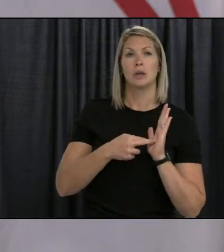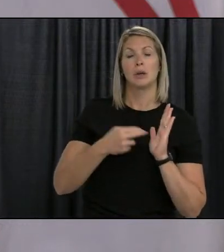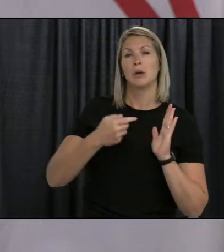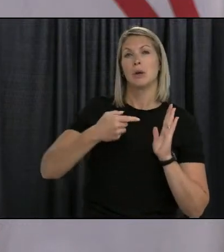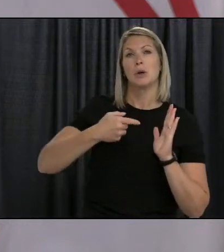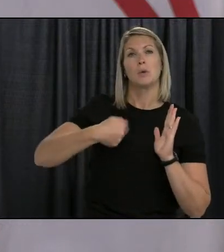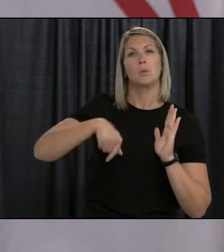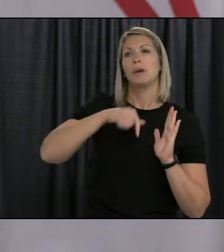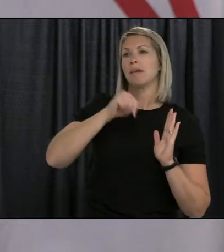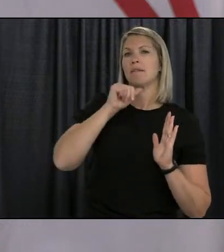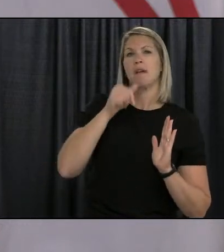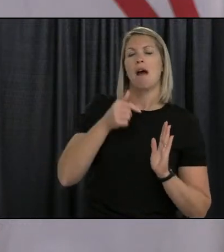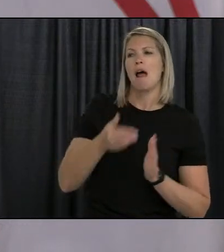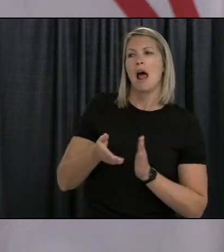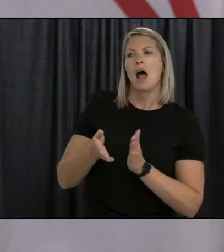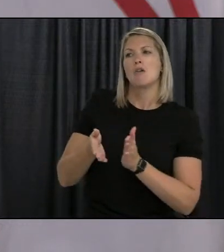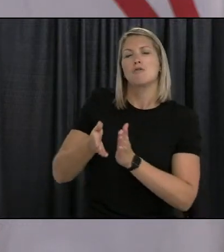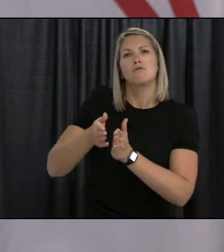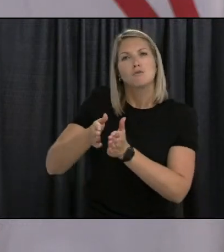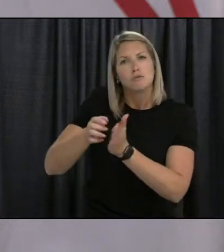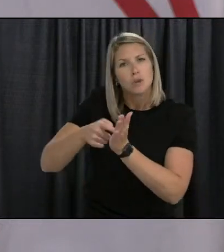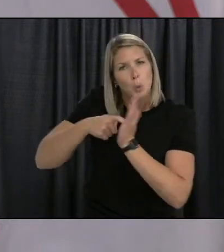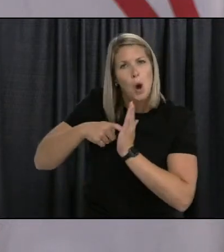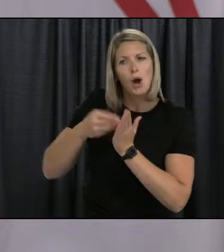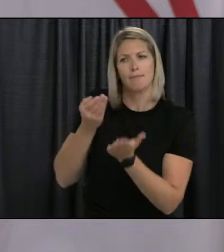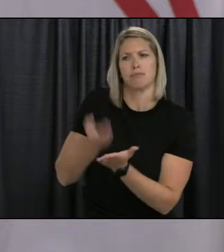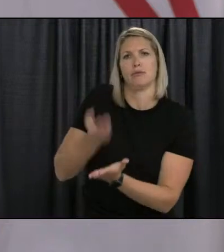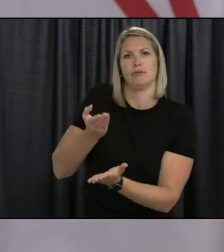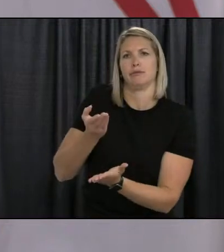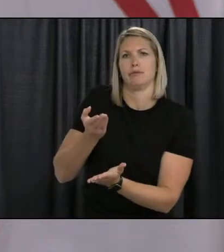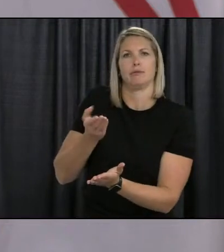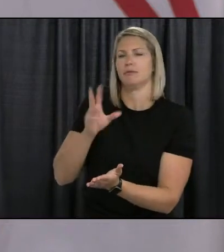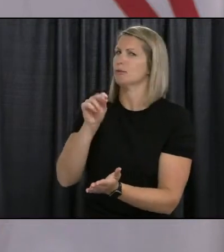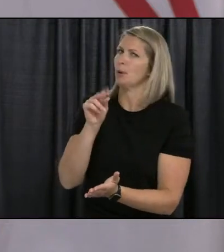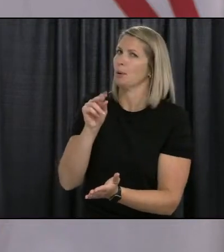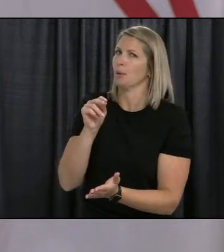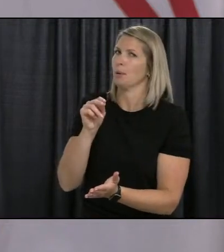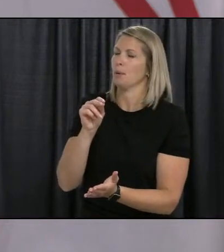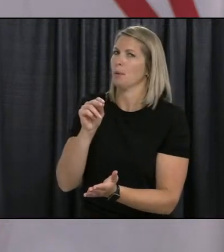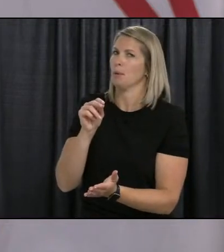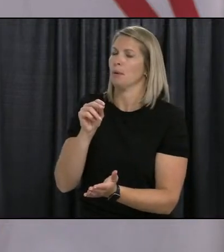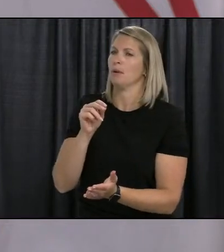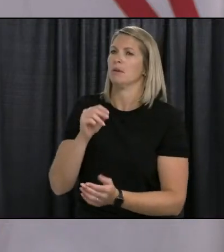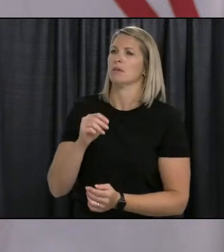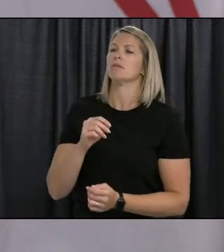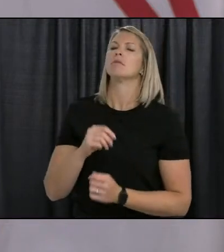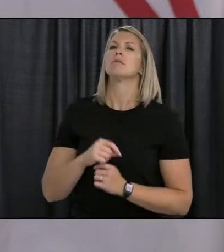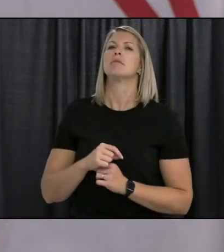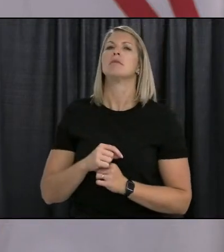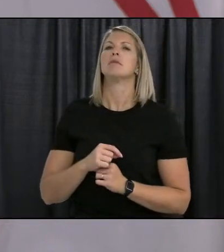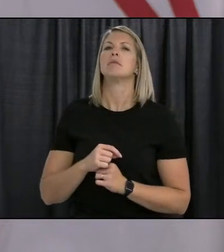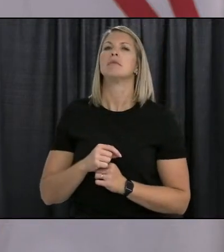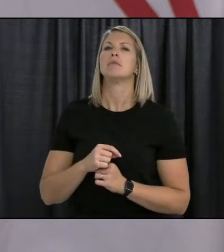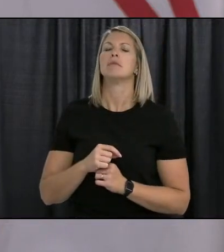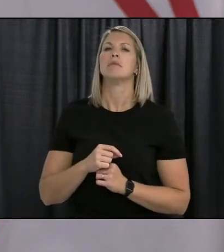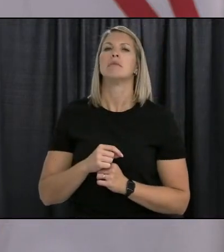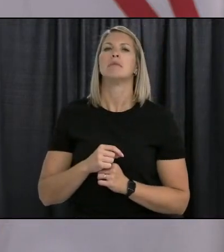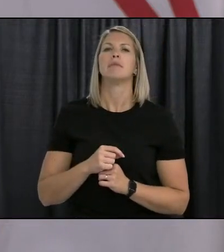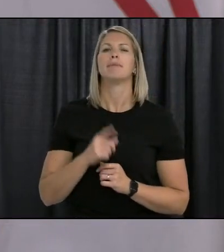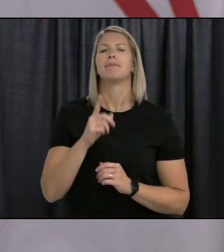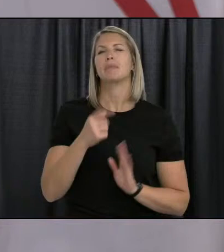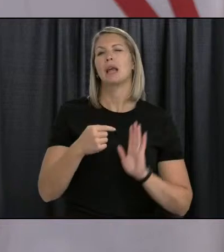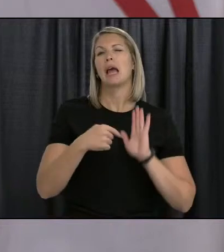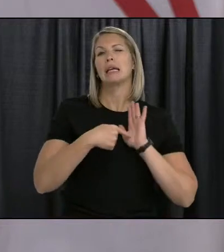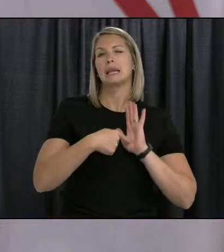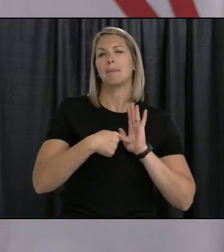to provide proof of what their exemption may be. However, if a workplace, for